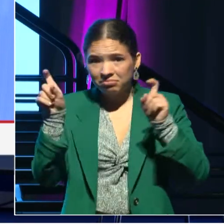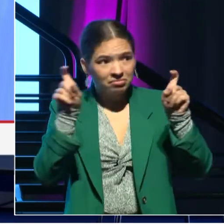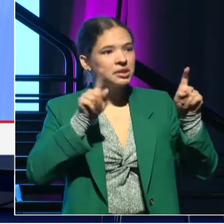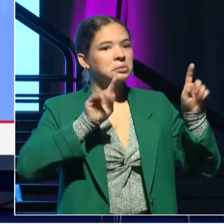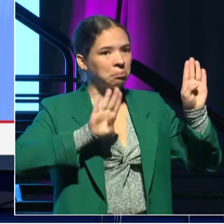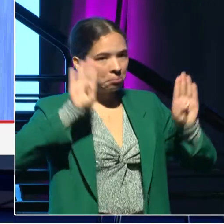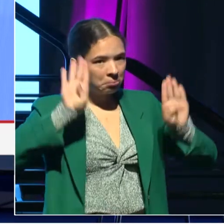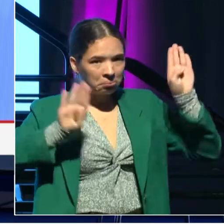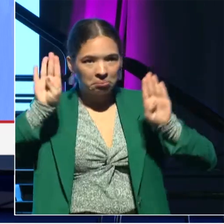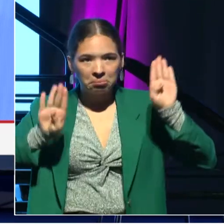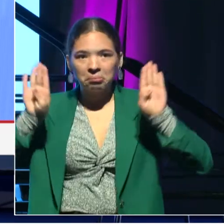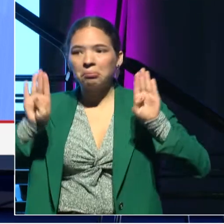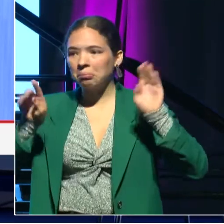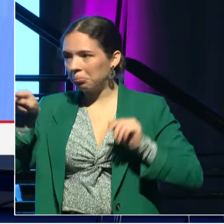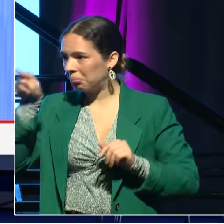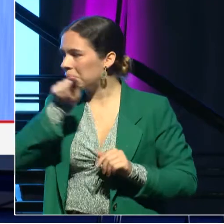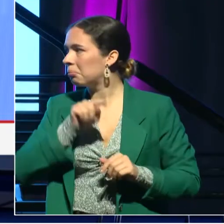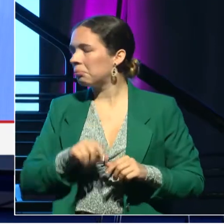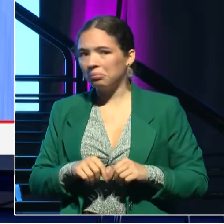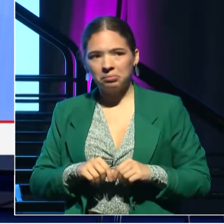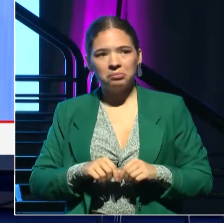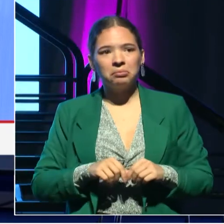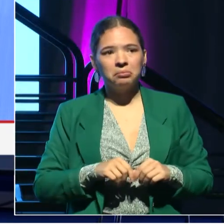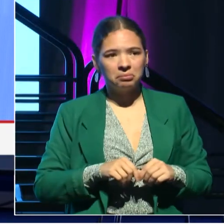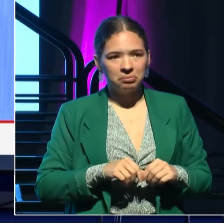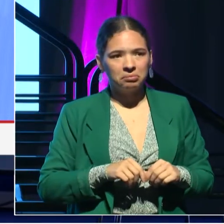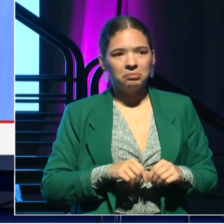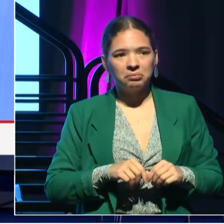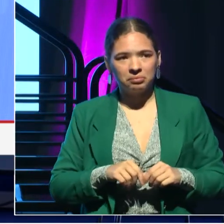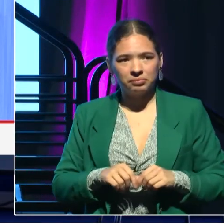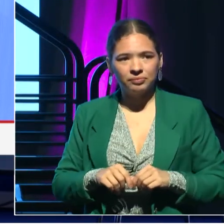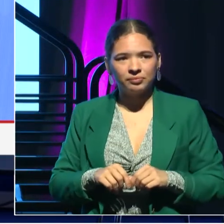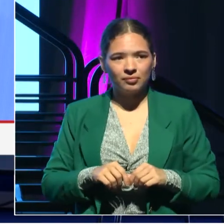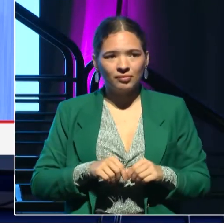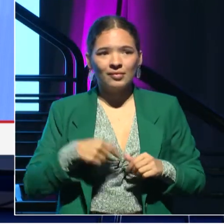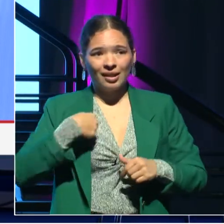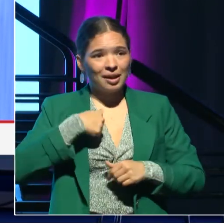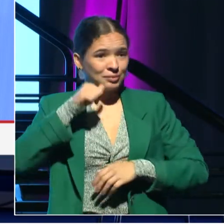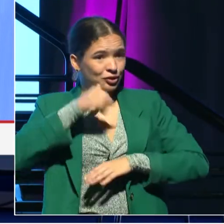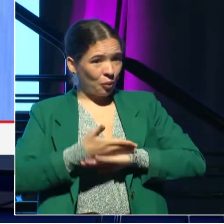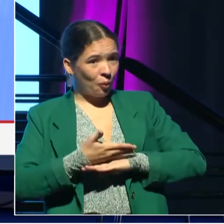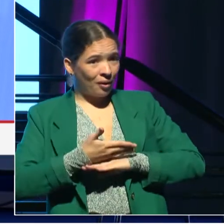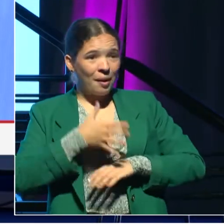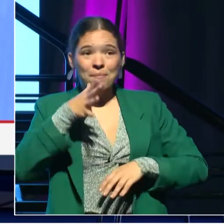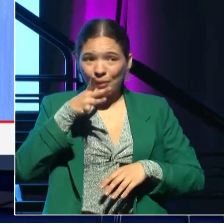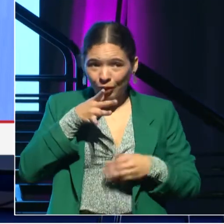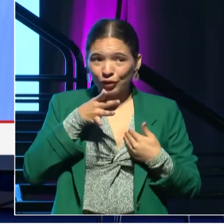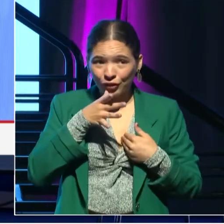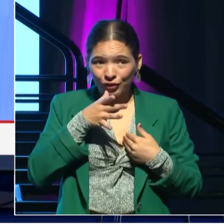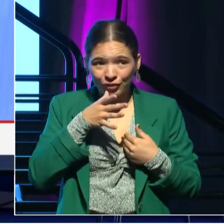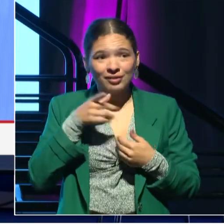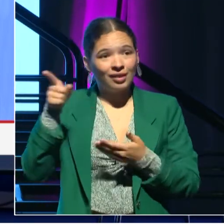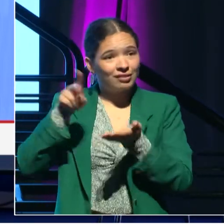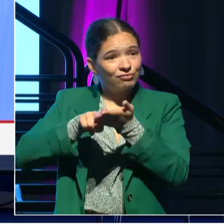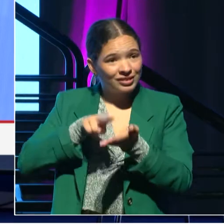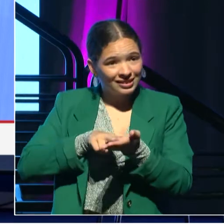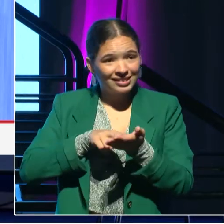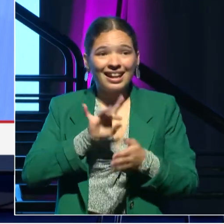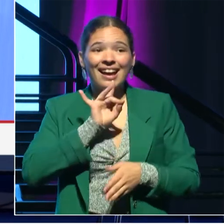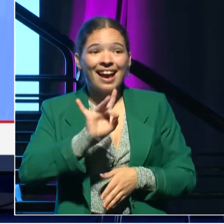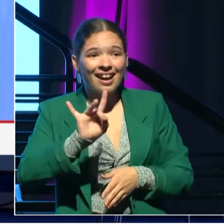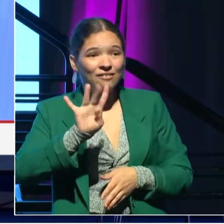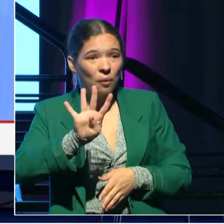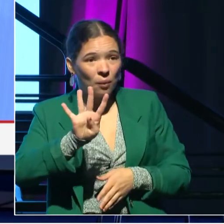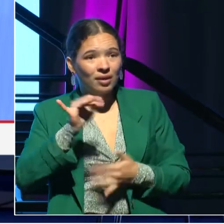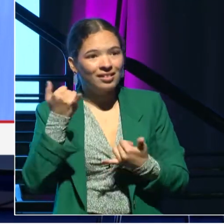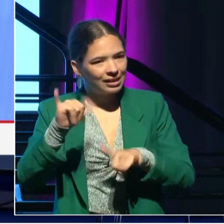Congresswoman, we have to get some nurse. As a daughter of a nurse who is 84 years old and still nursing in some